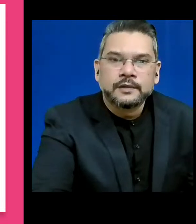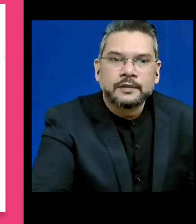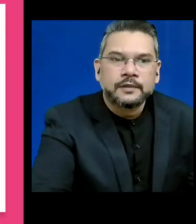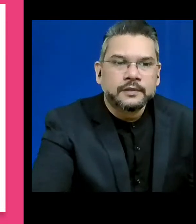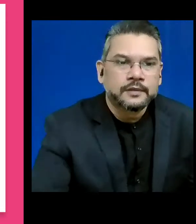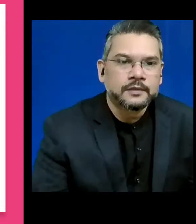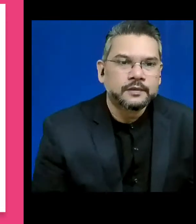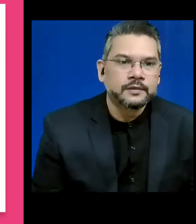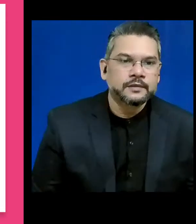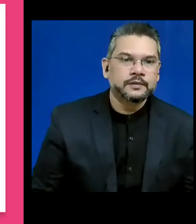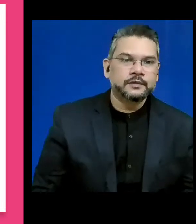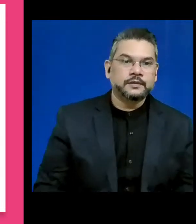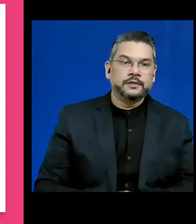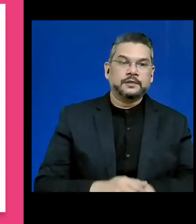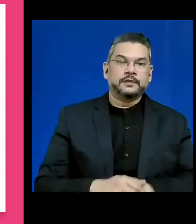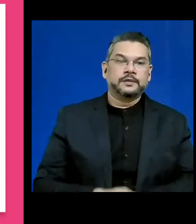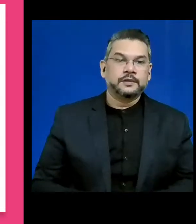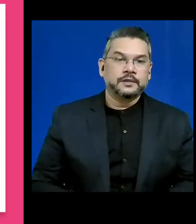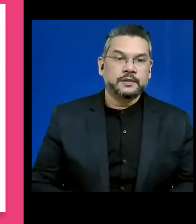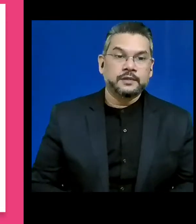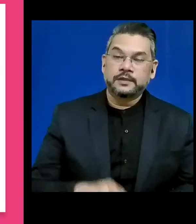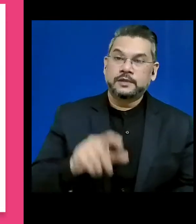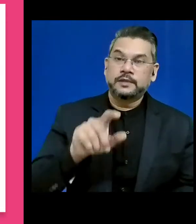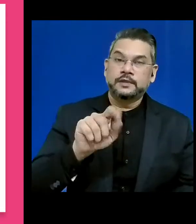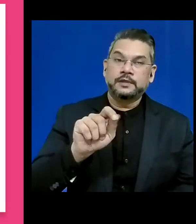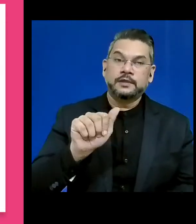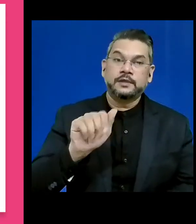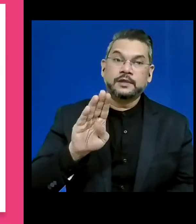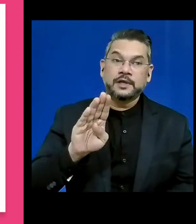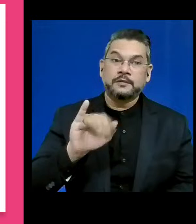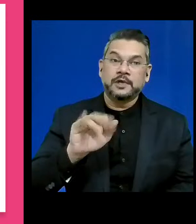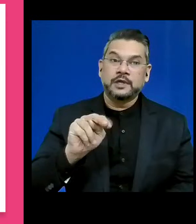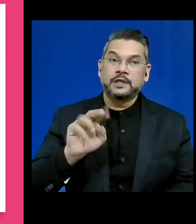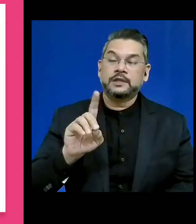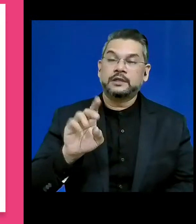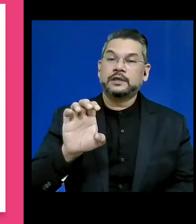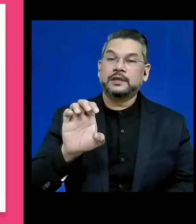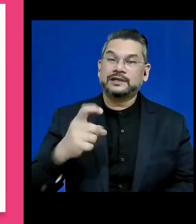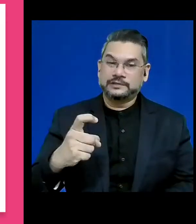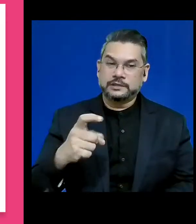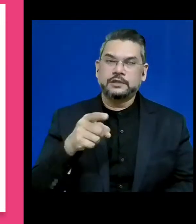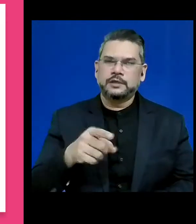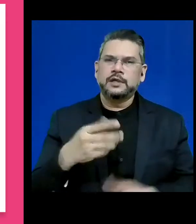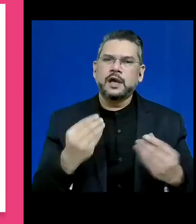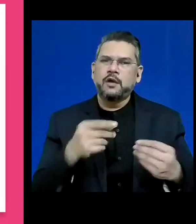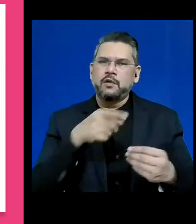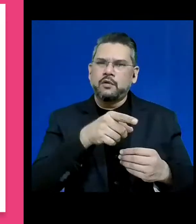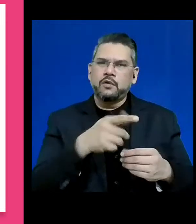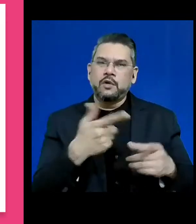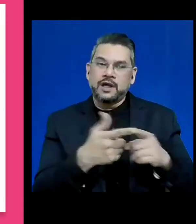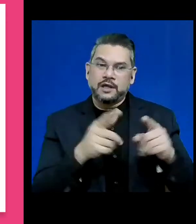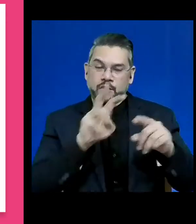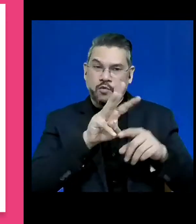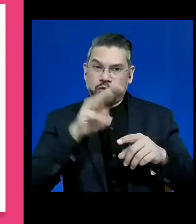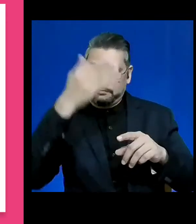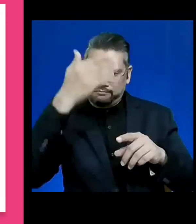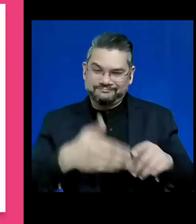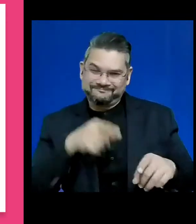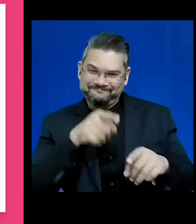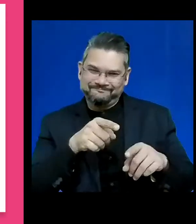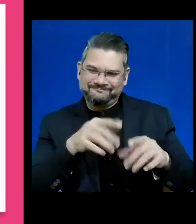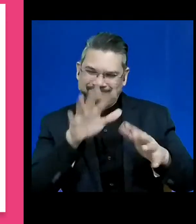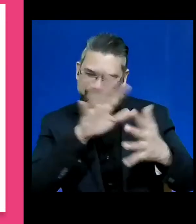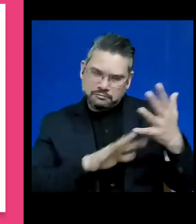on a web page. Though web developers need to know that they cannot use anything but 0.